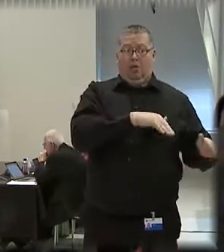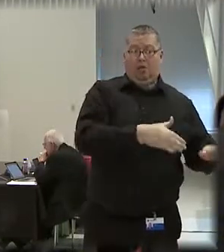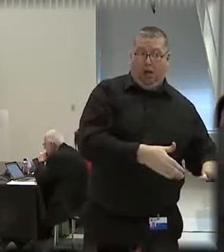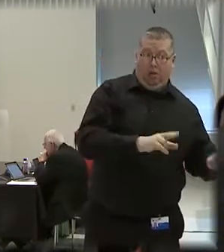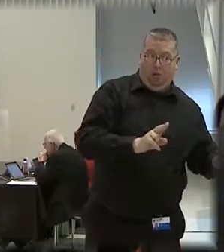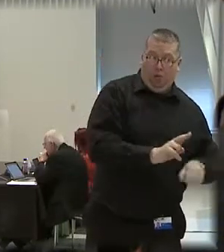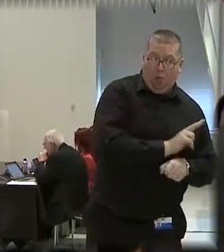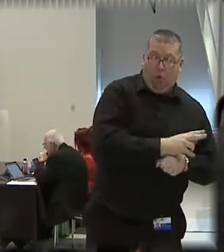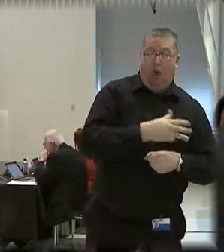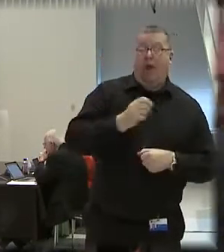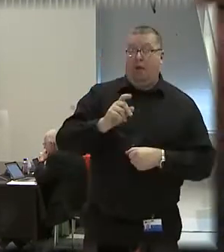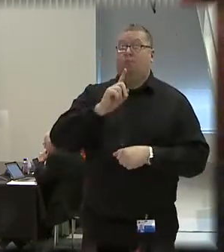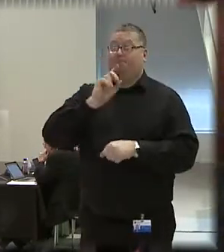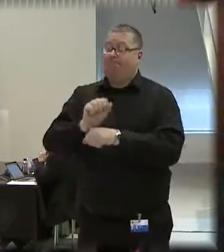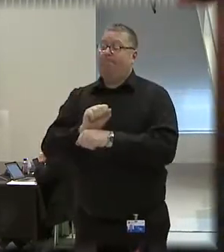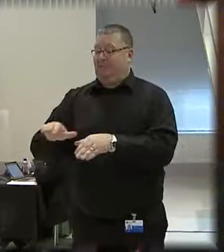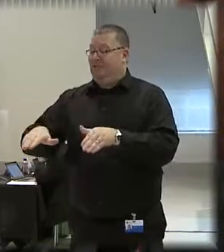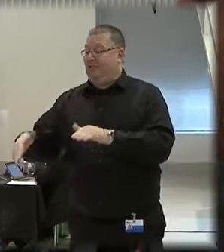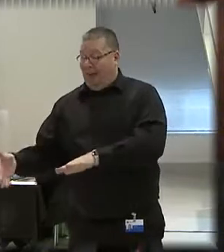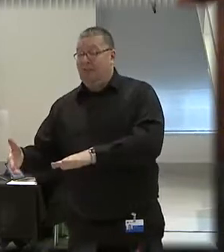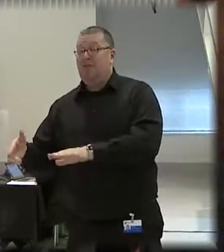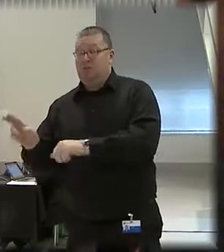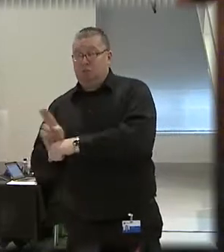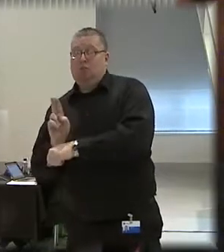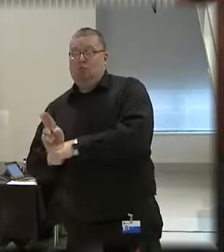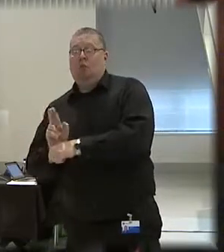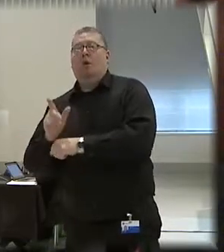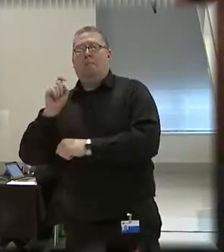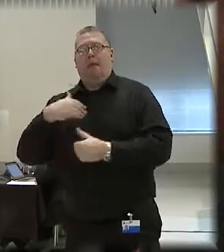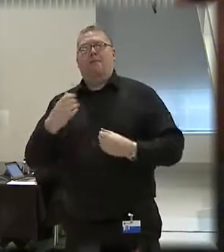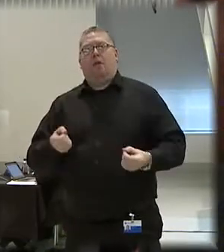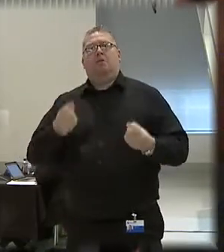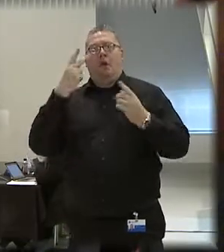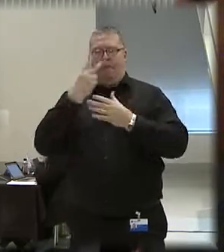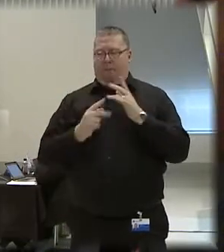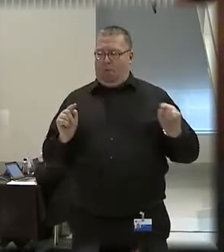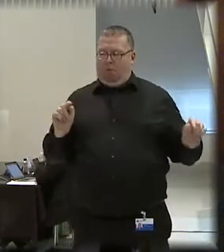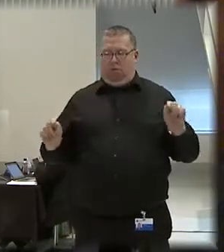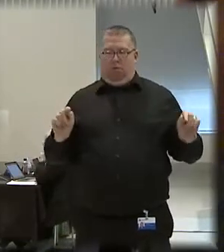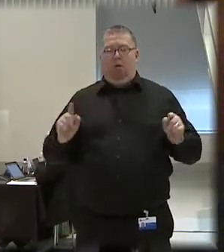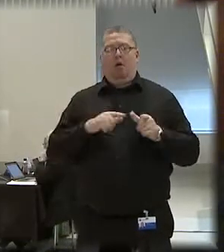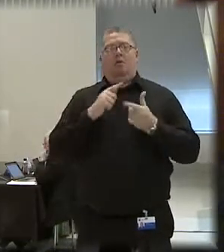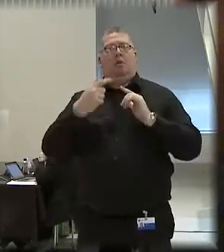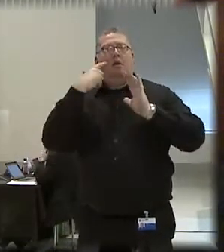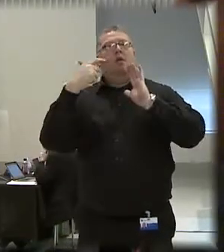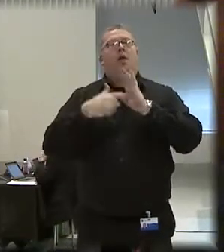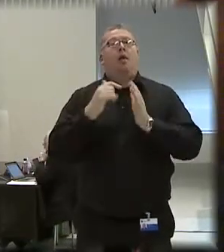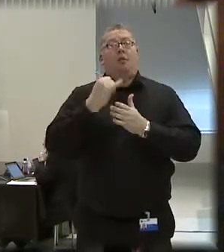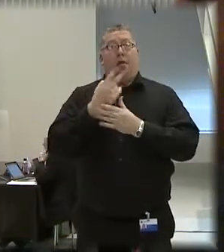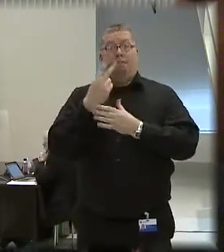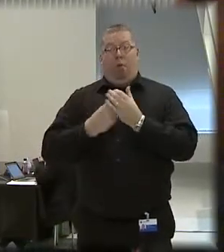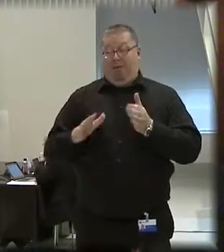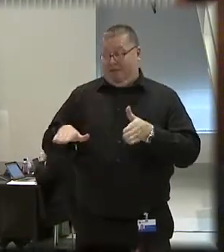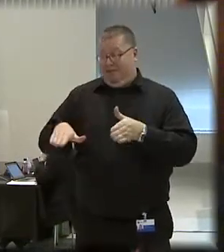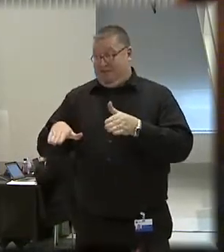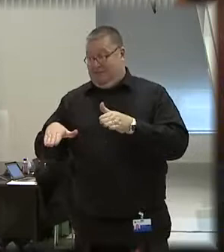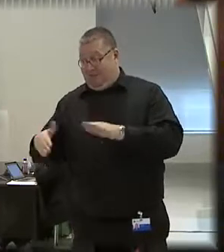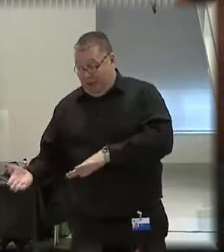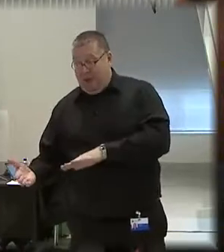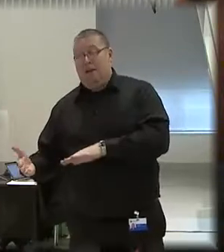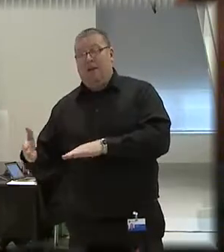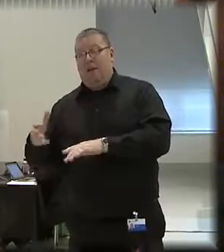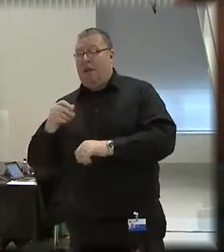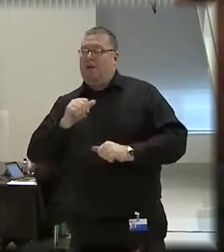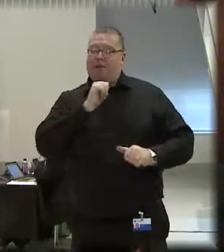use of force is advisable for ease of understanding, while also acknowledging that the two deadly